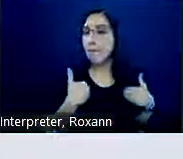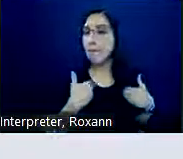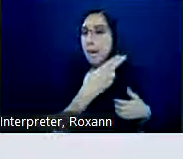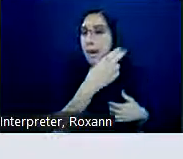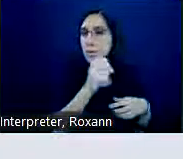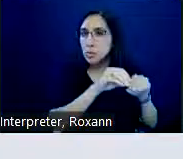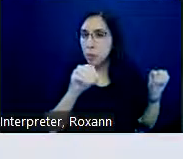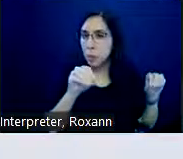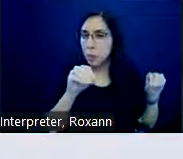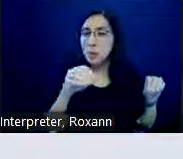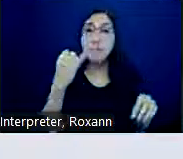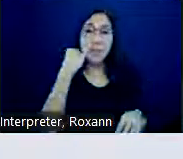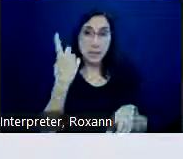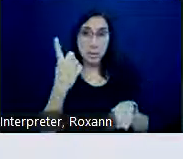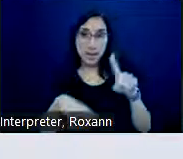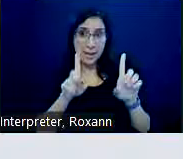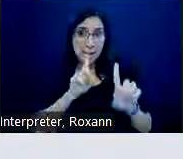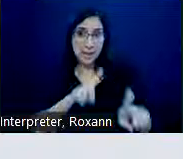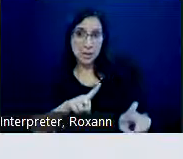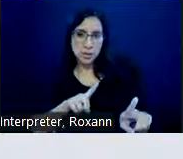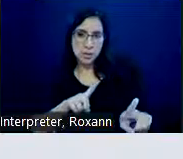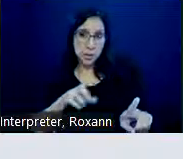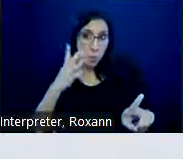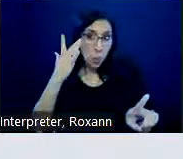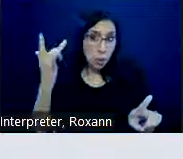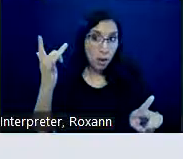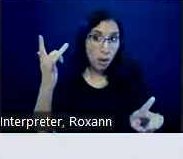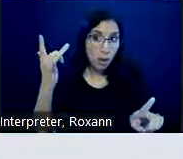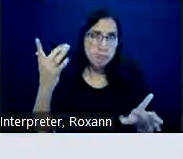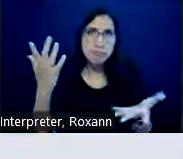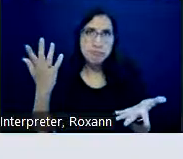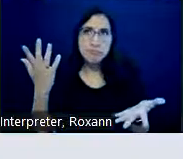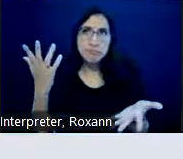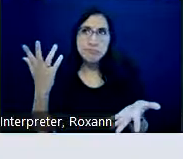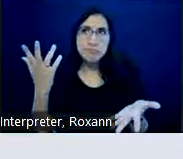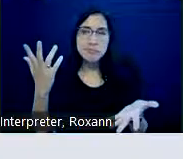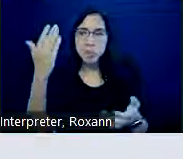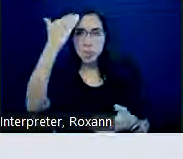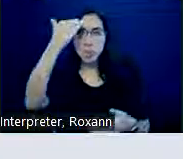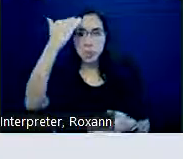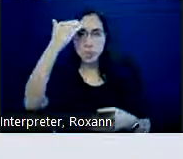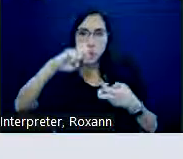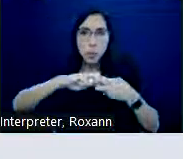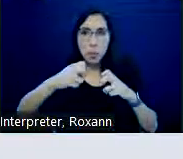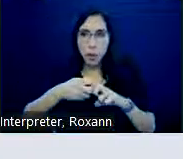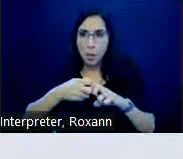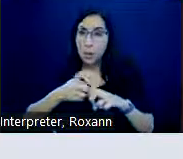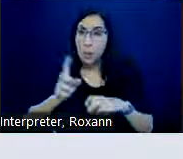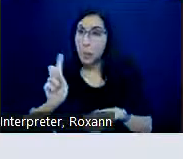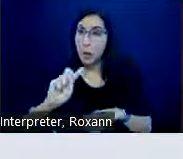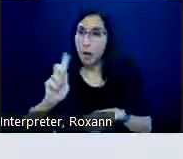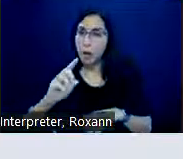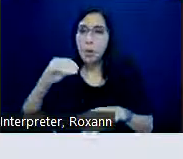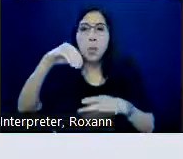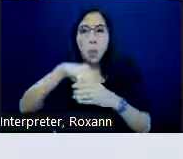If we can't answer the question why, then we know the problem lies in the majority, not in the